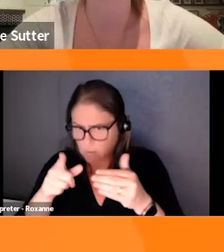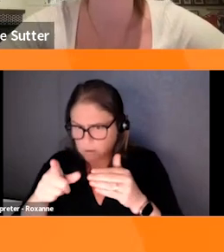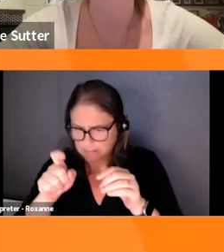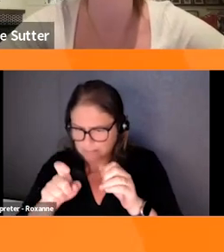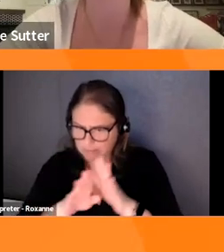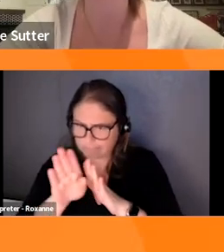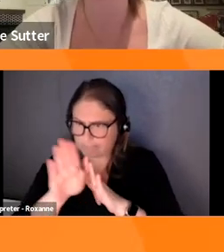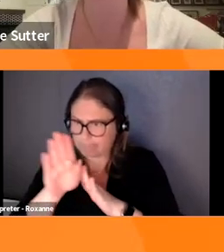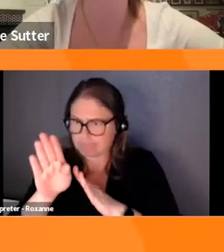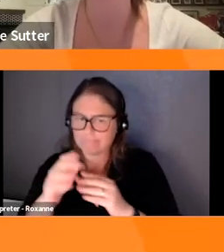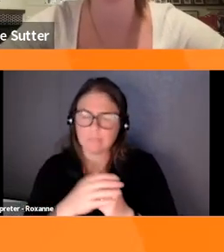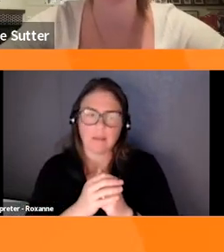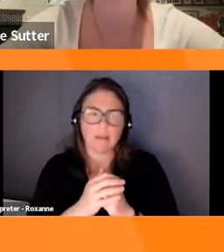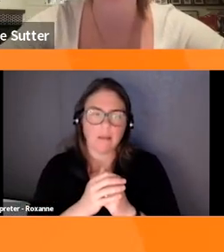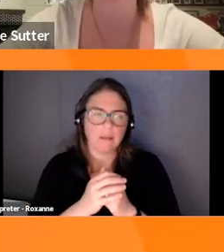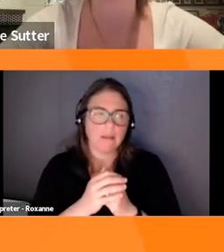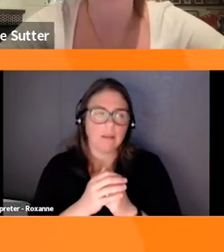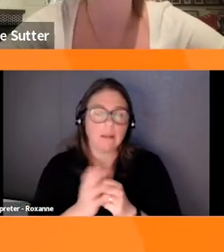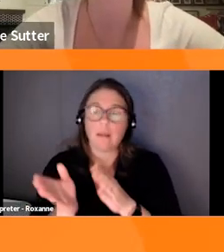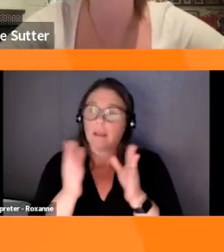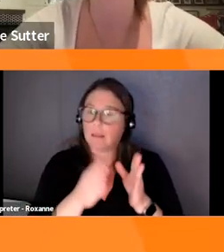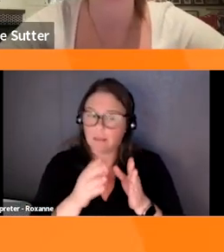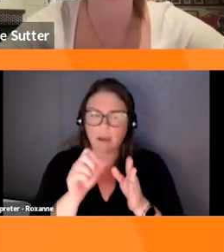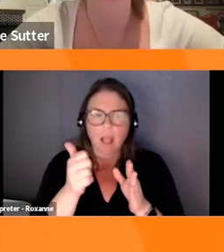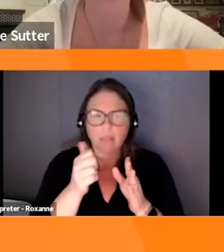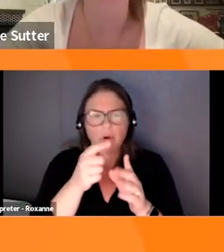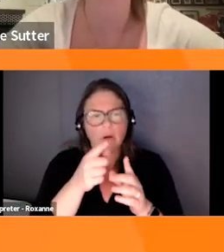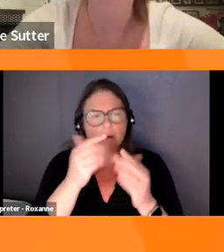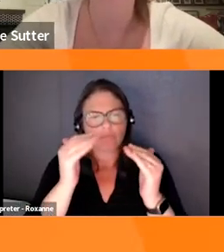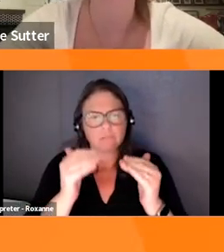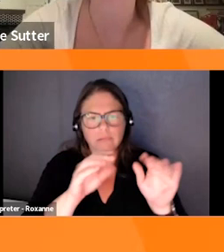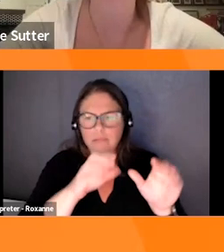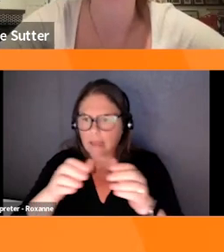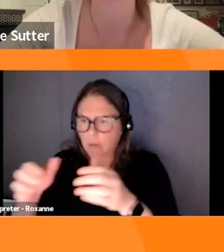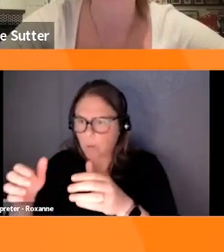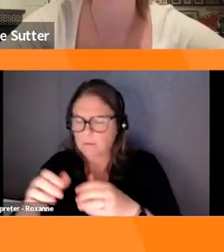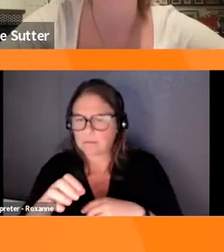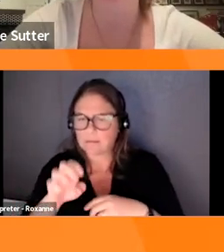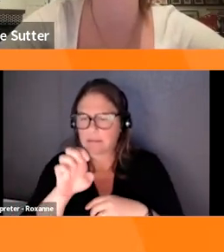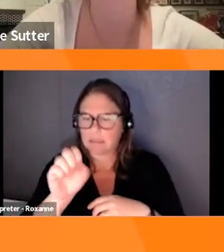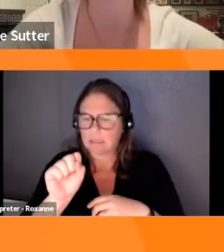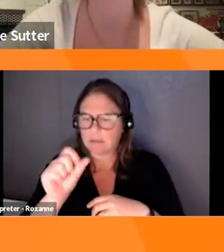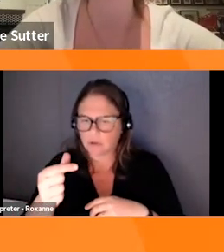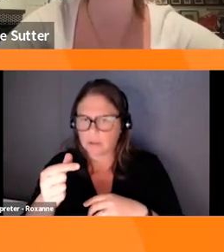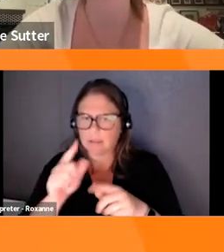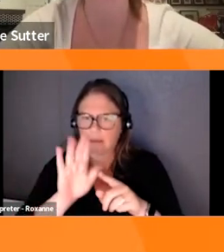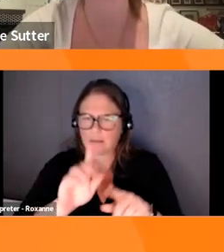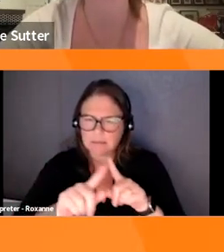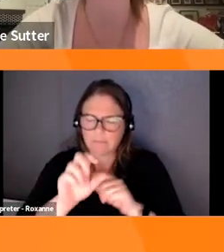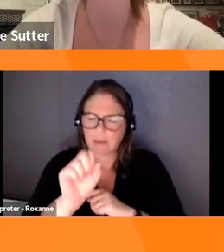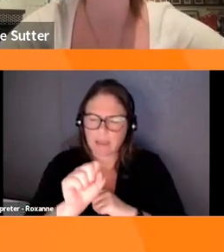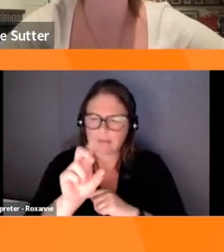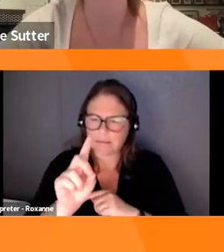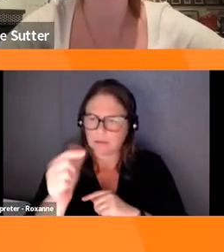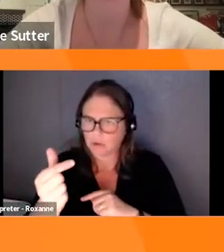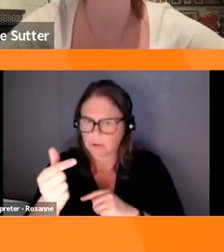to, there is a dashboard of that. It breaks it down by each of the SDGs, and there you can